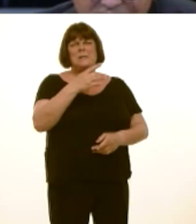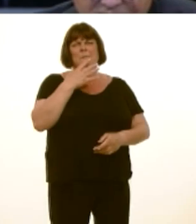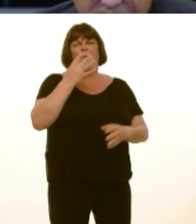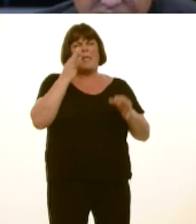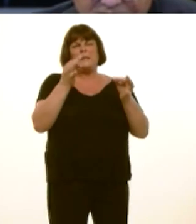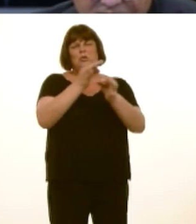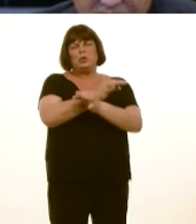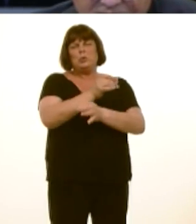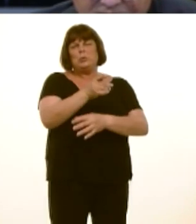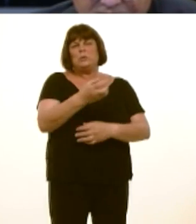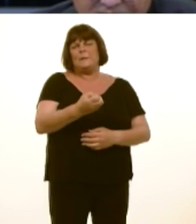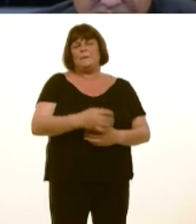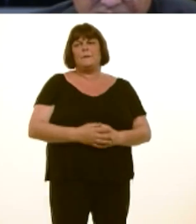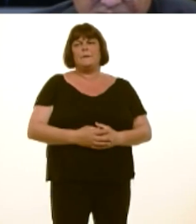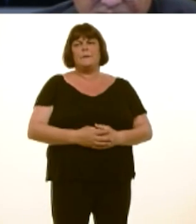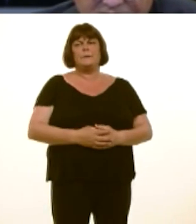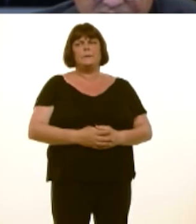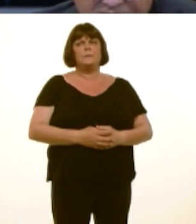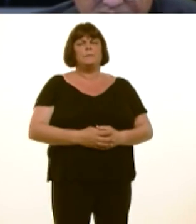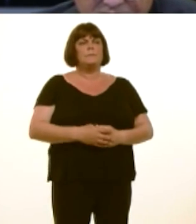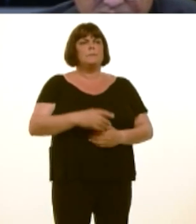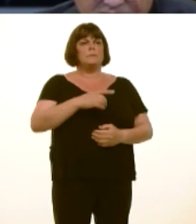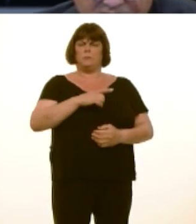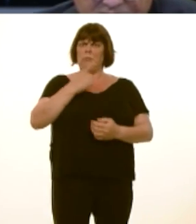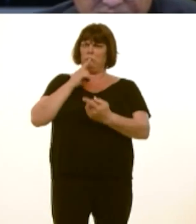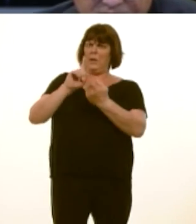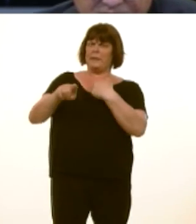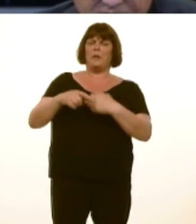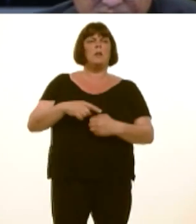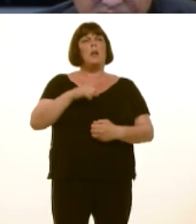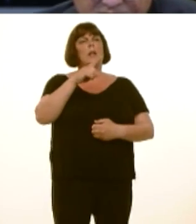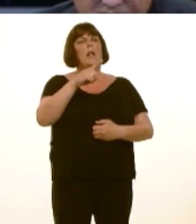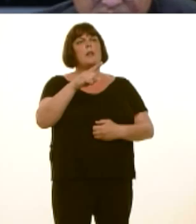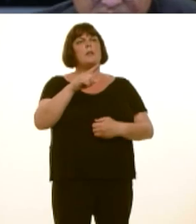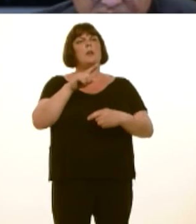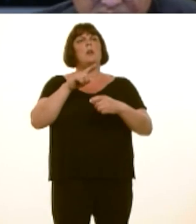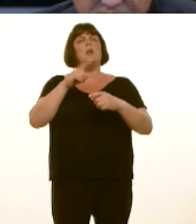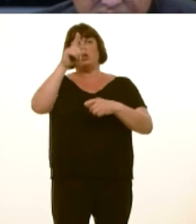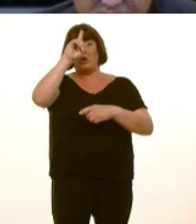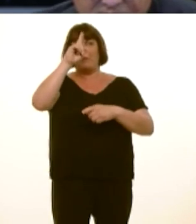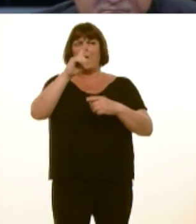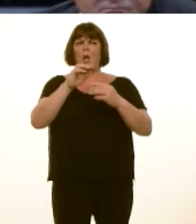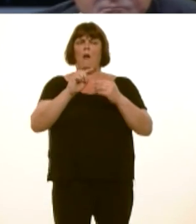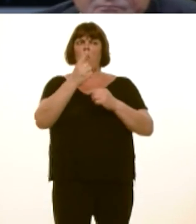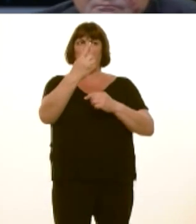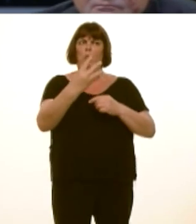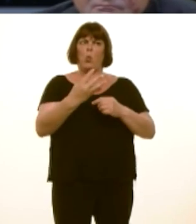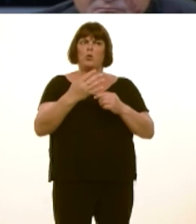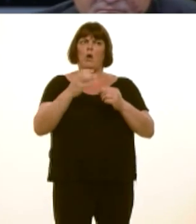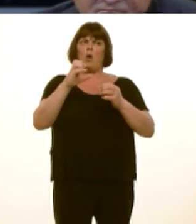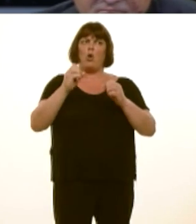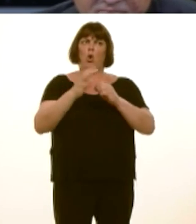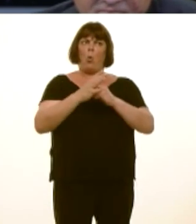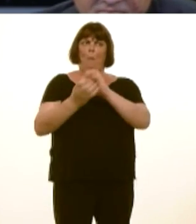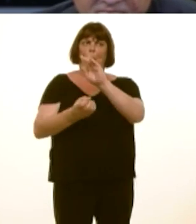excuse. Over a quarter of coal burnt in Europe is burnt by Germany, and they are